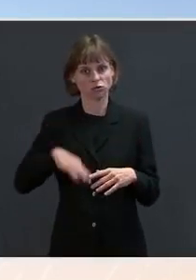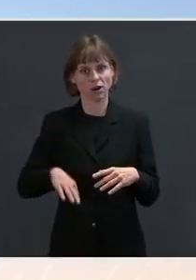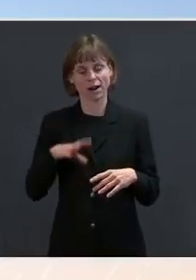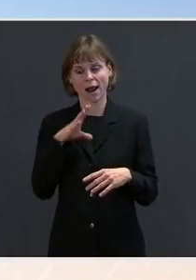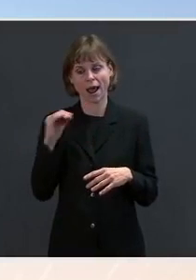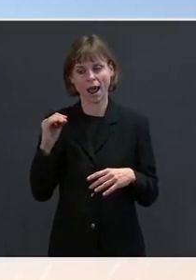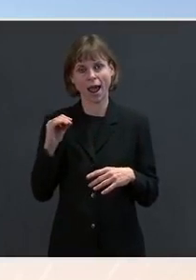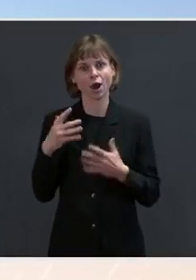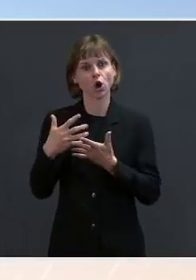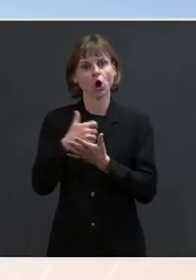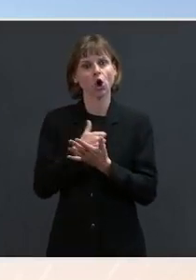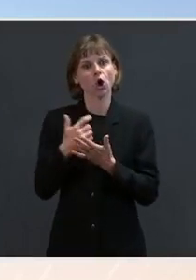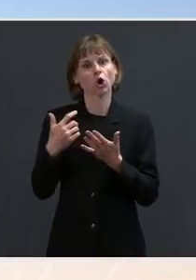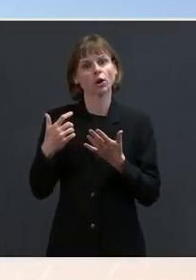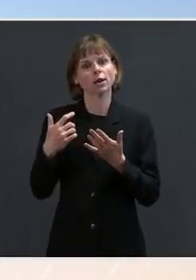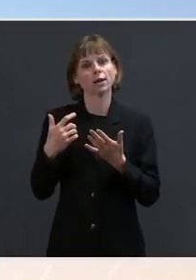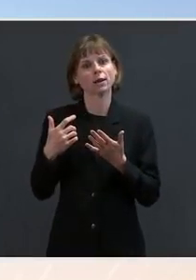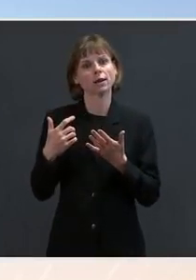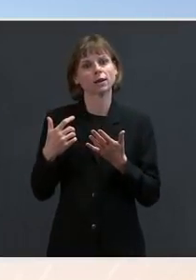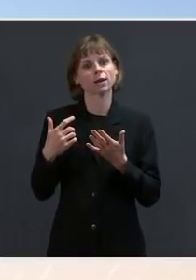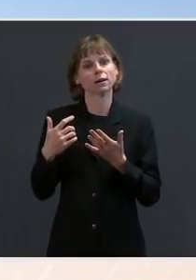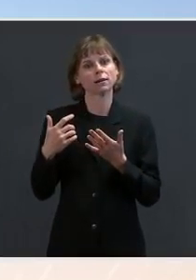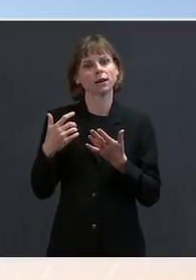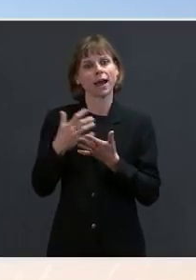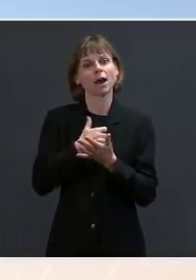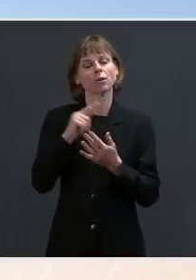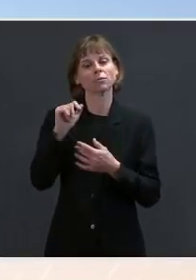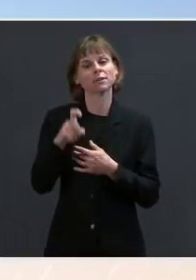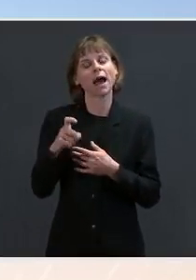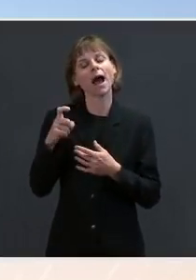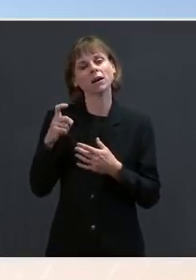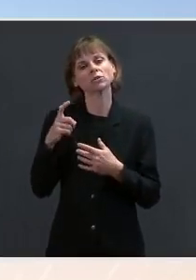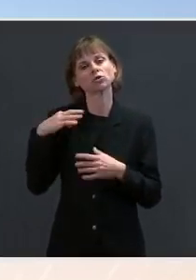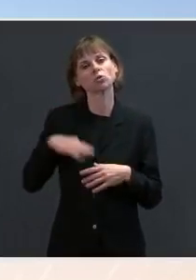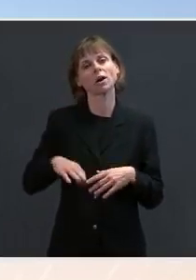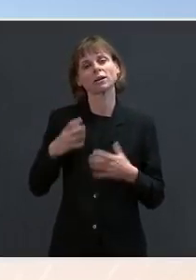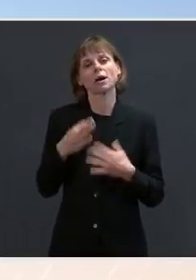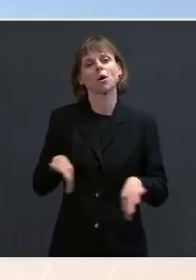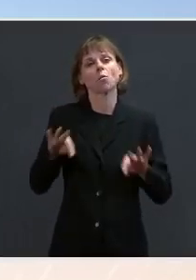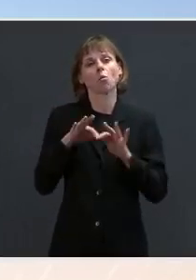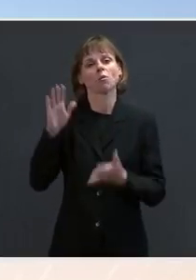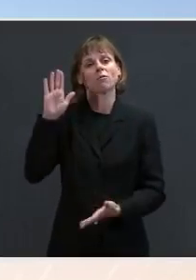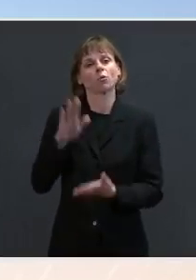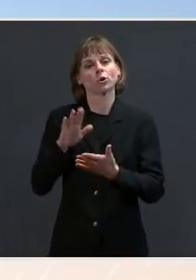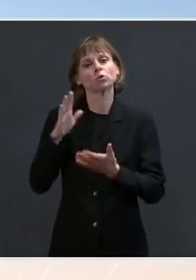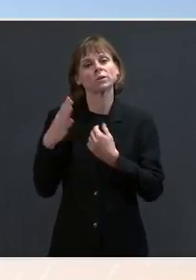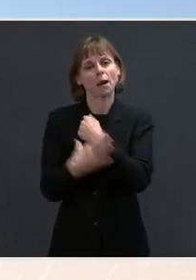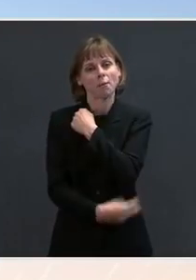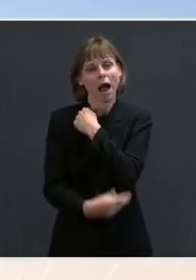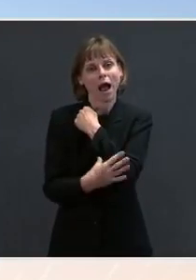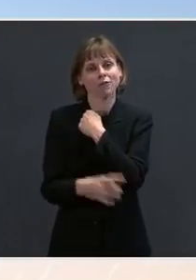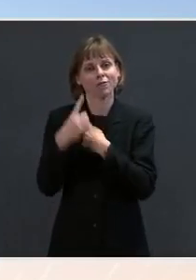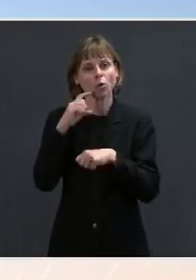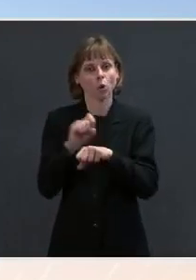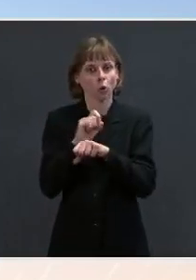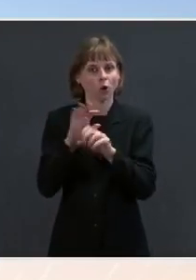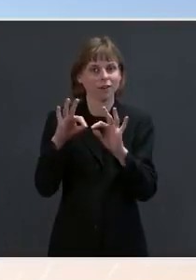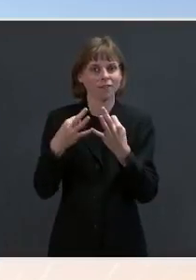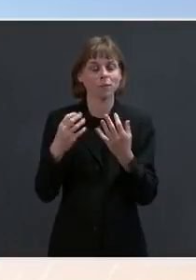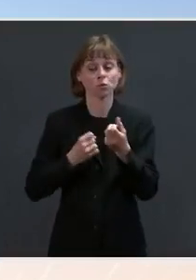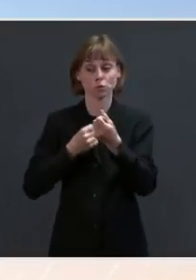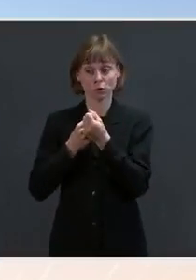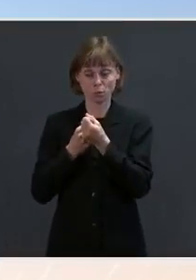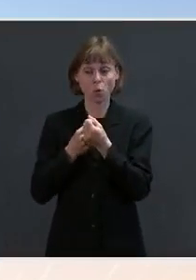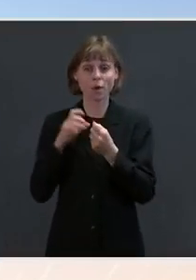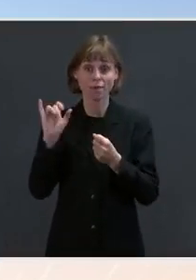earned income tax credit, which have been key efforts to reduce poverty and support working families. We also support legislation to ensure residents of